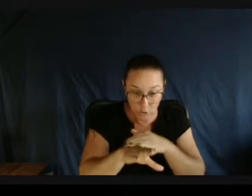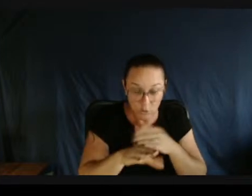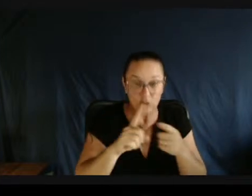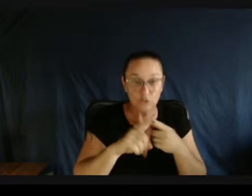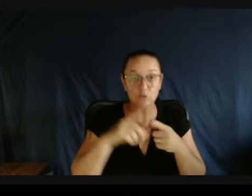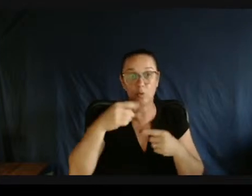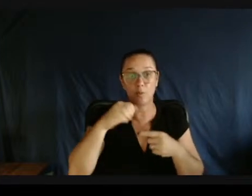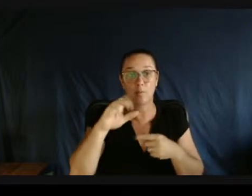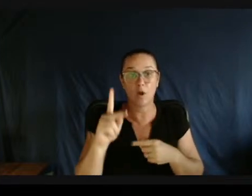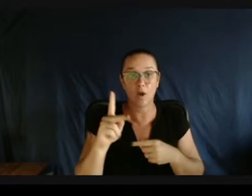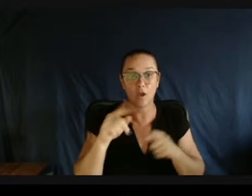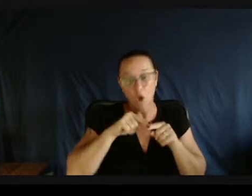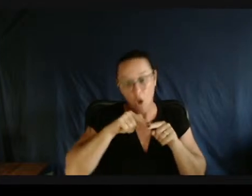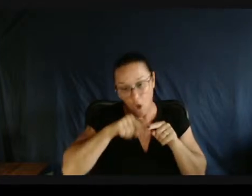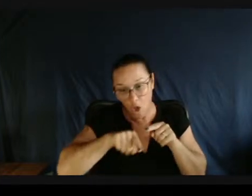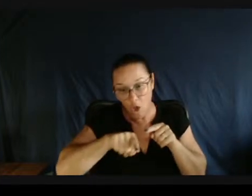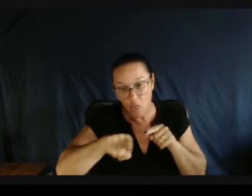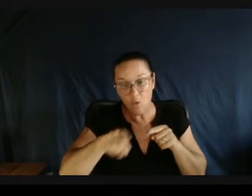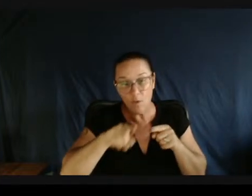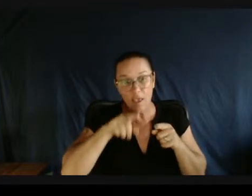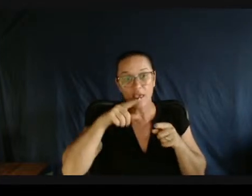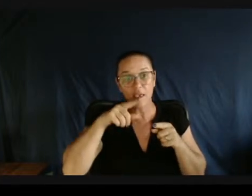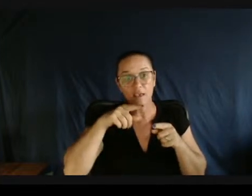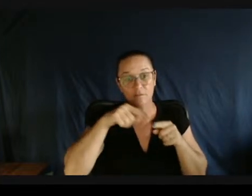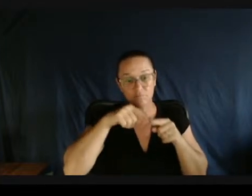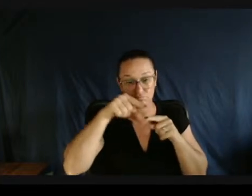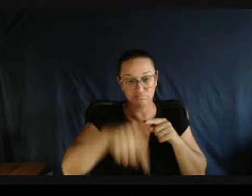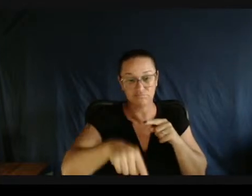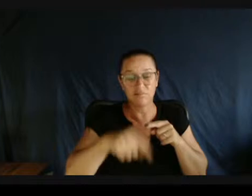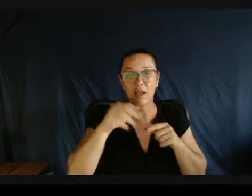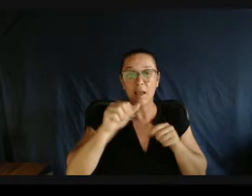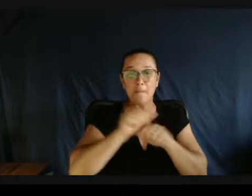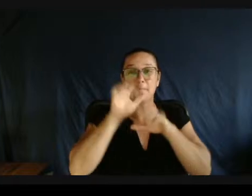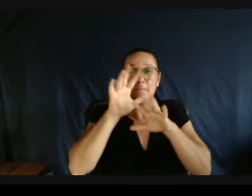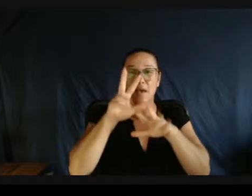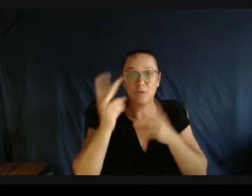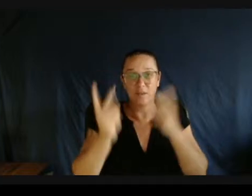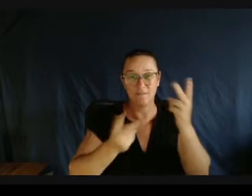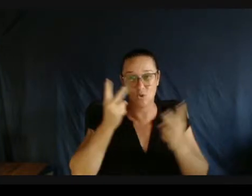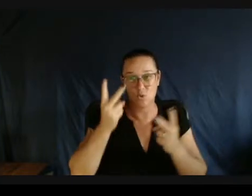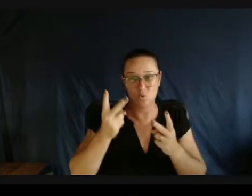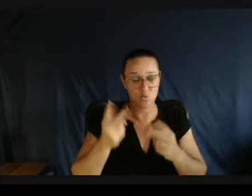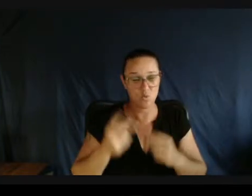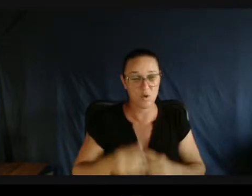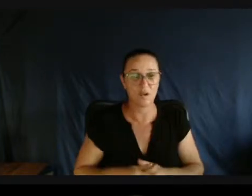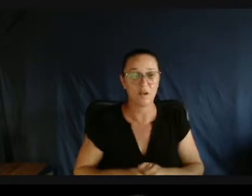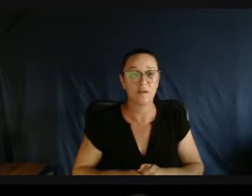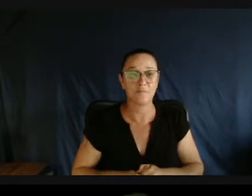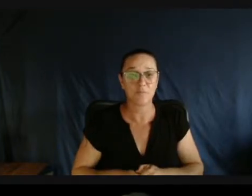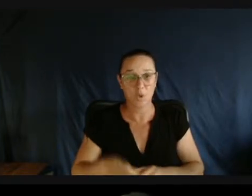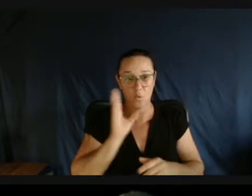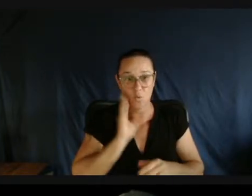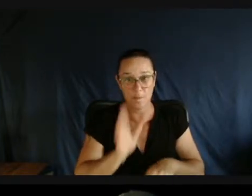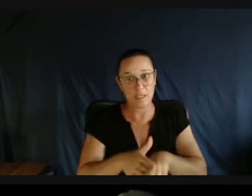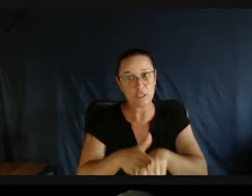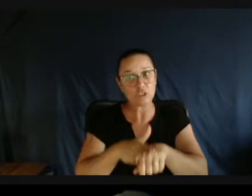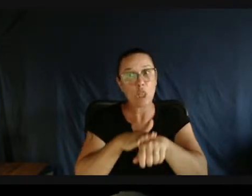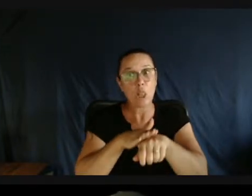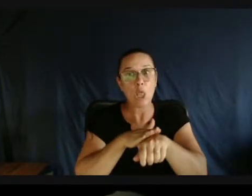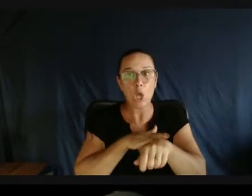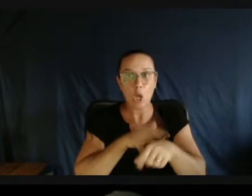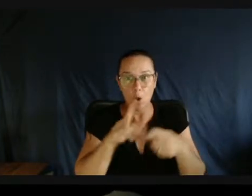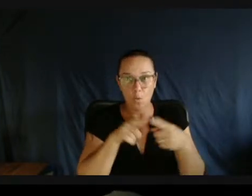much all the way down to Mountain View, Curtistown. So it's going to be slow leaving the park